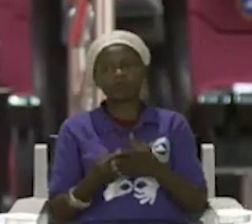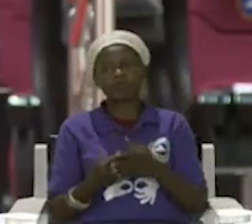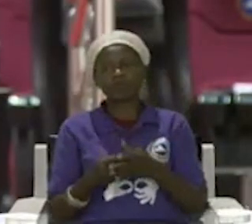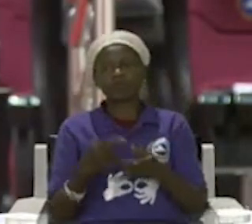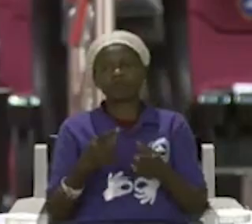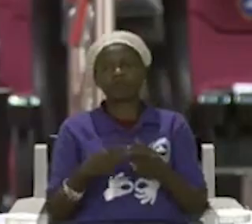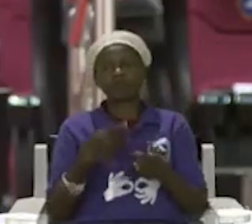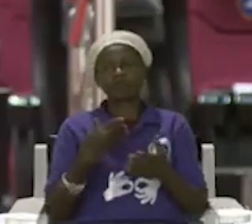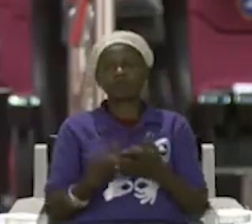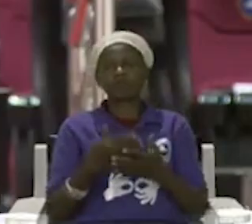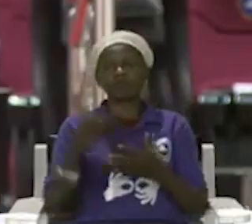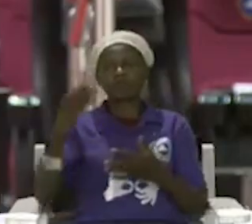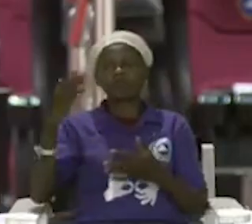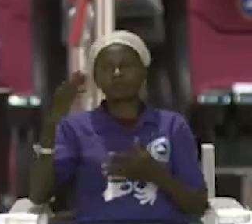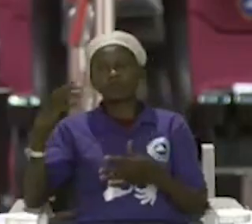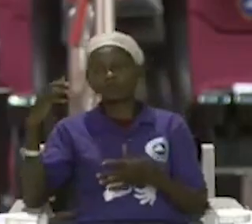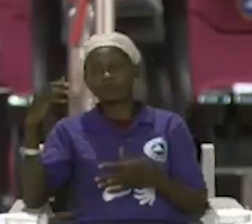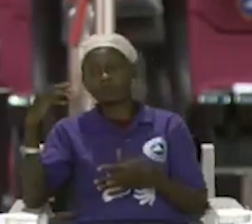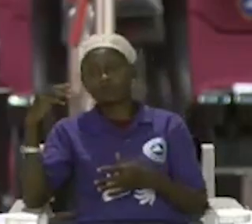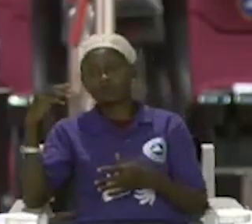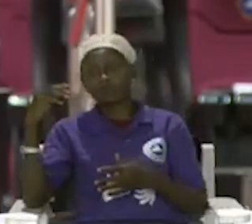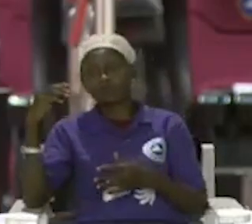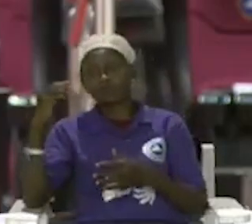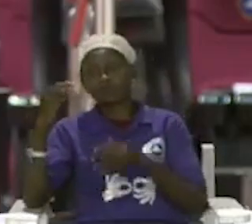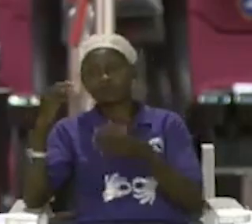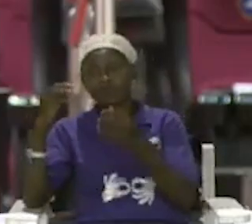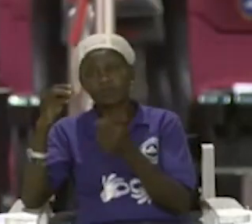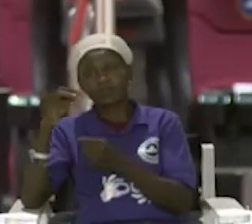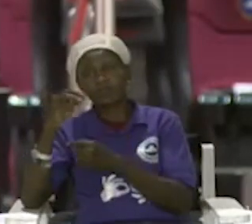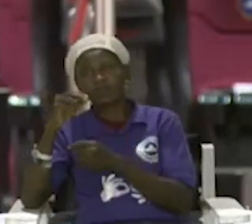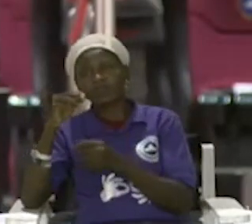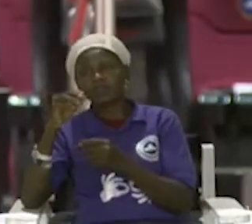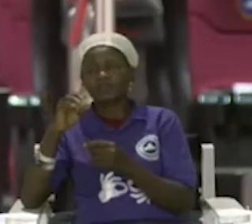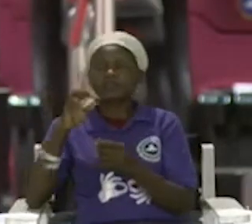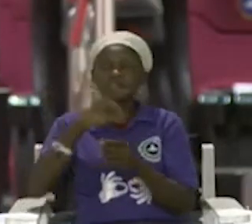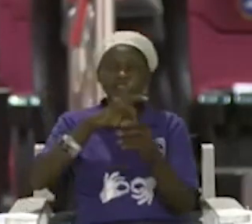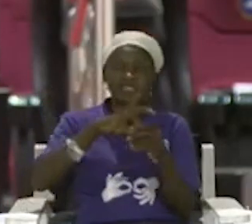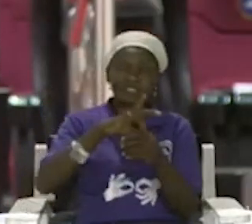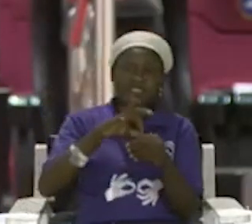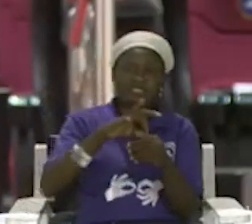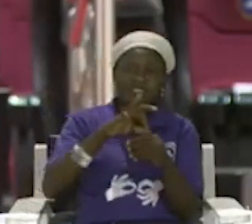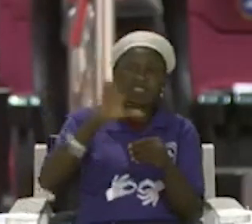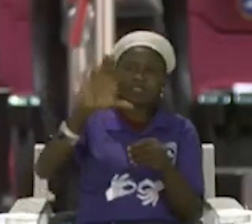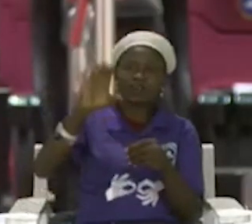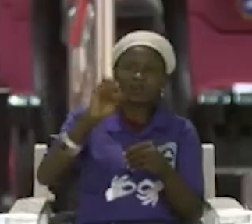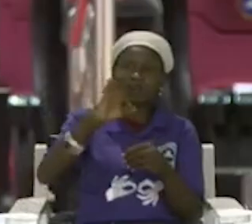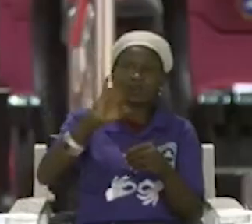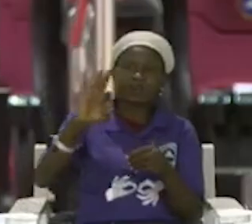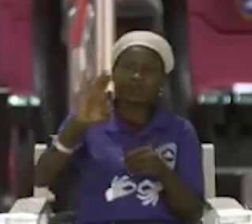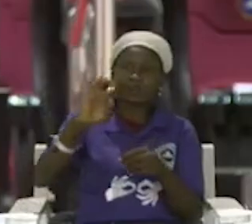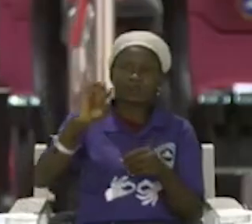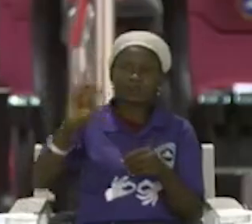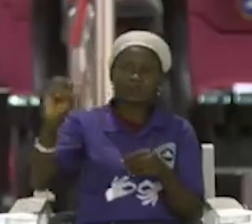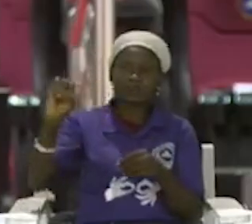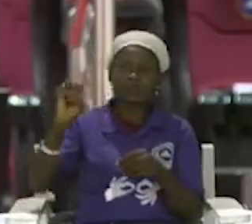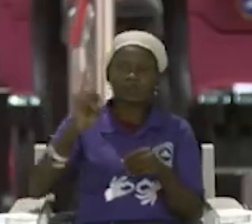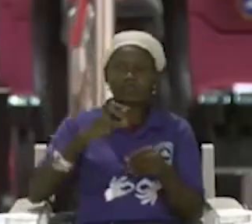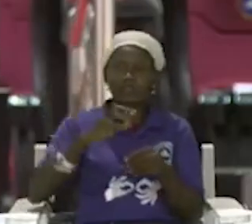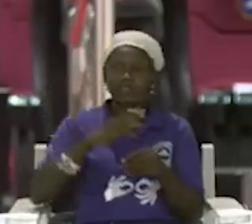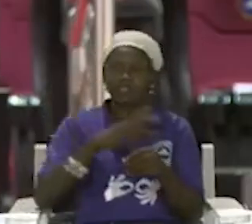want to study at night. And kola nut does the same thing as coffee would